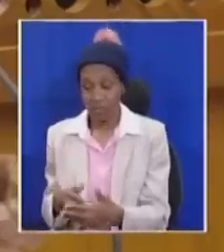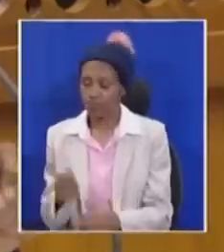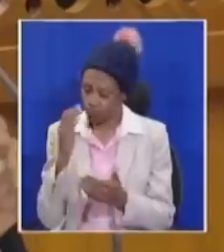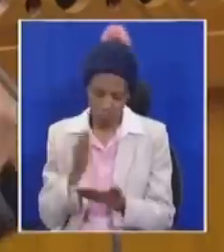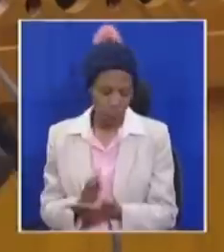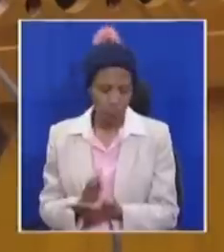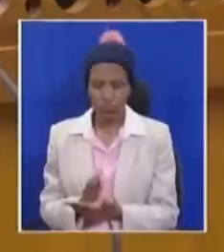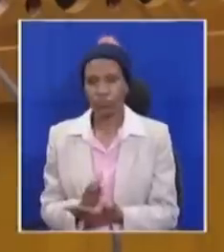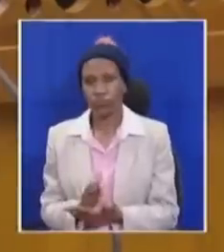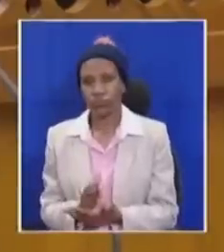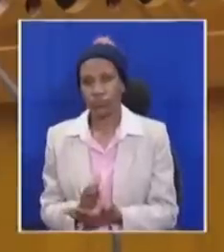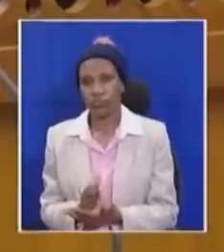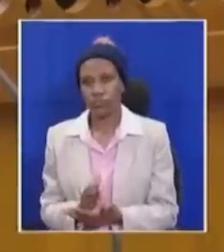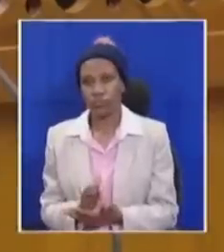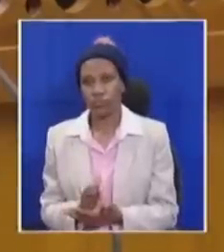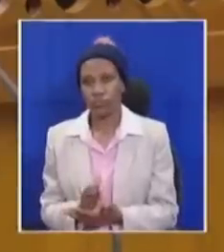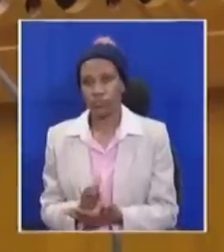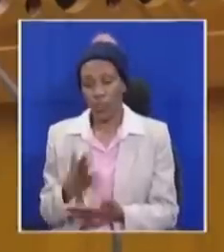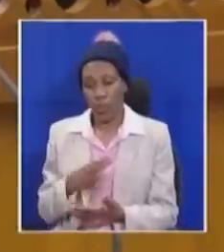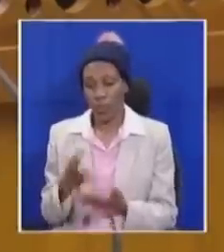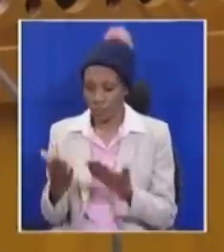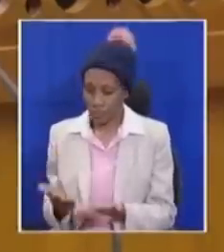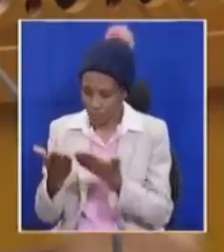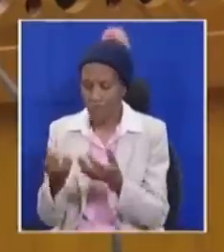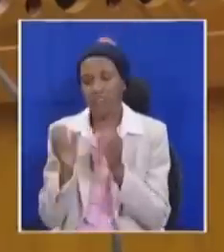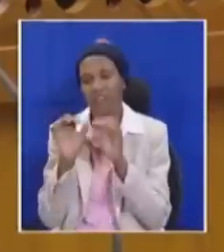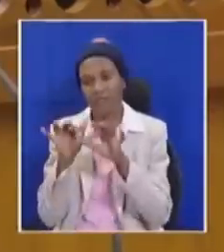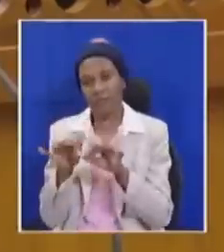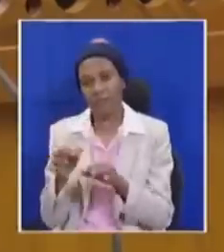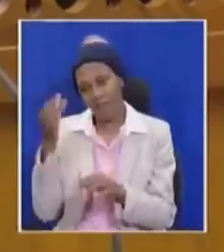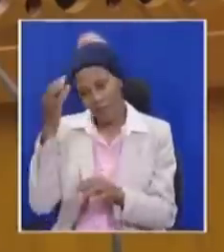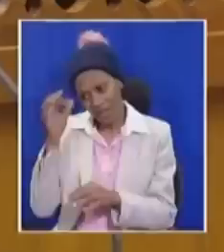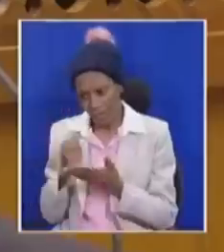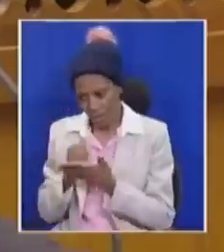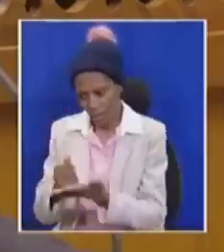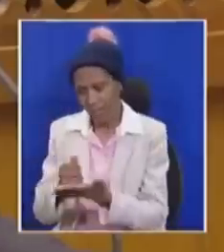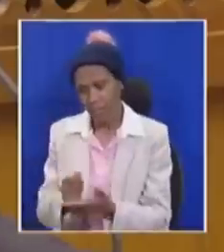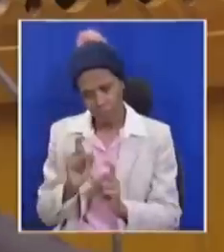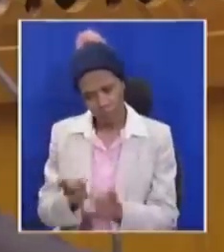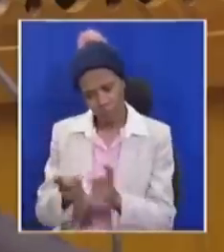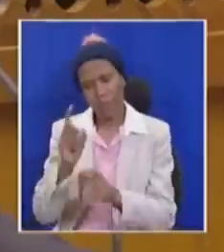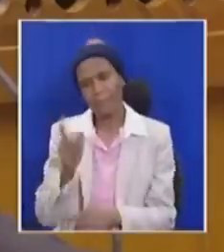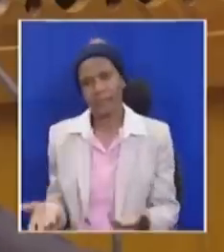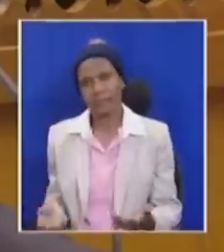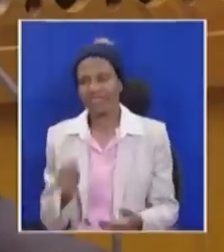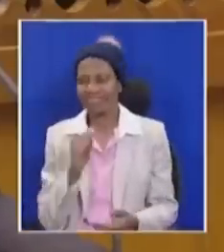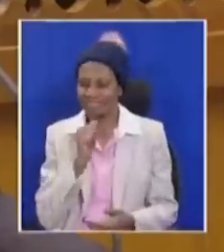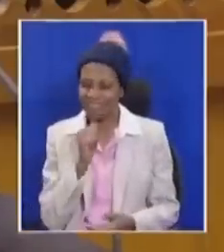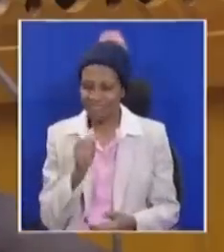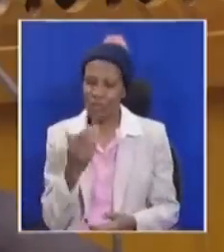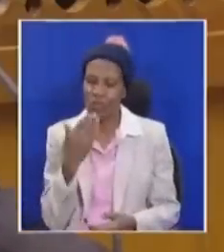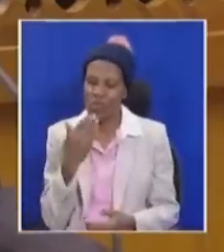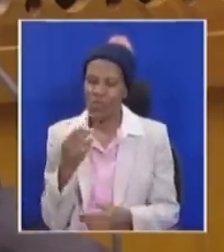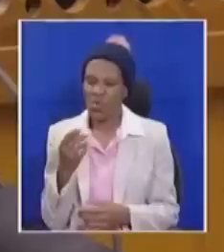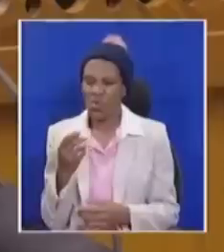definitely in the interest of the people, government must intervene, irregardless who is